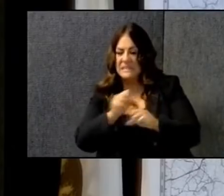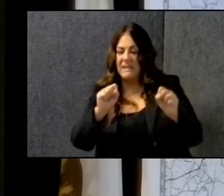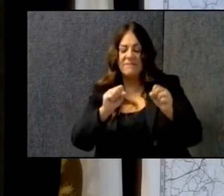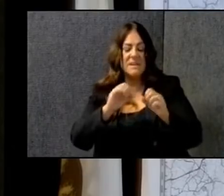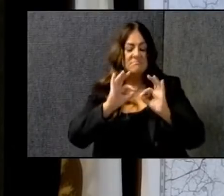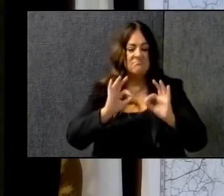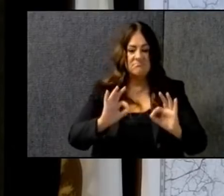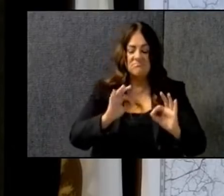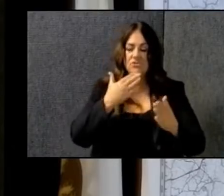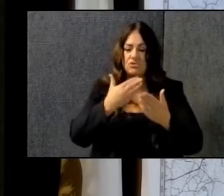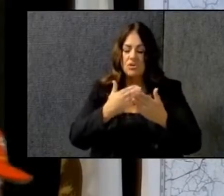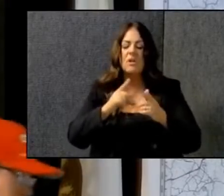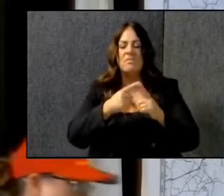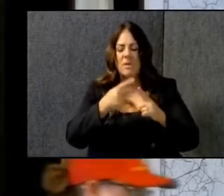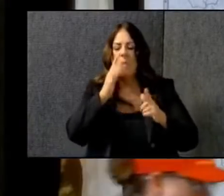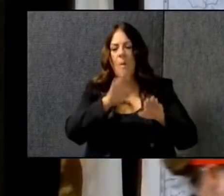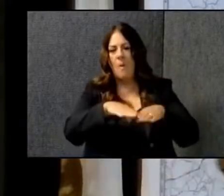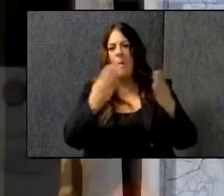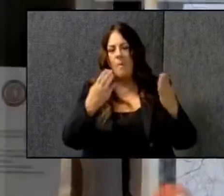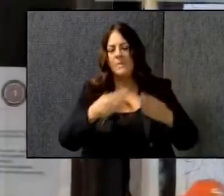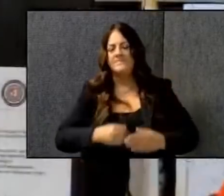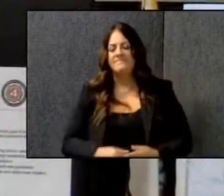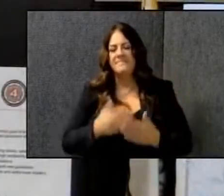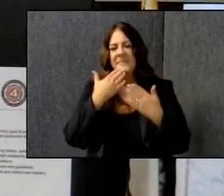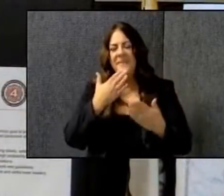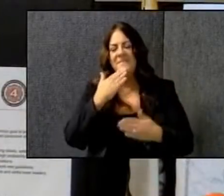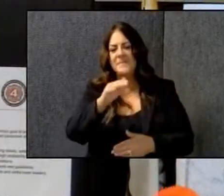safety concerns.